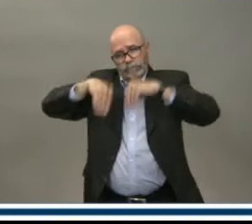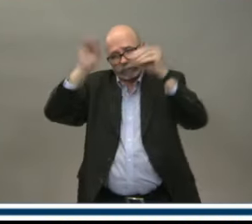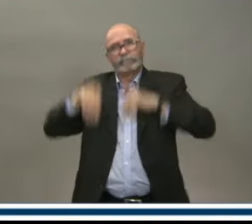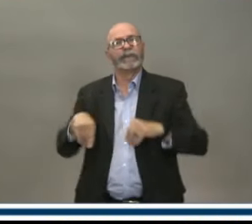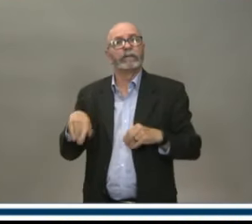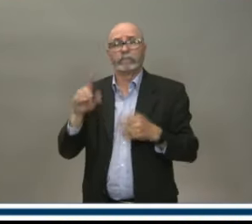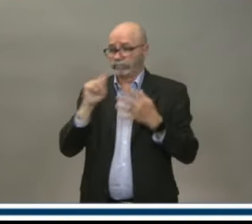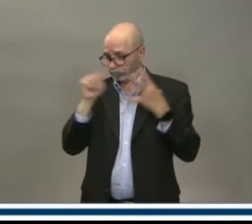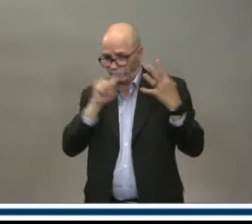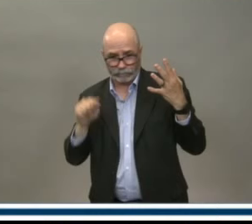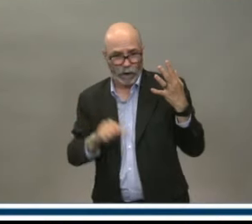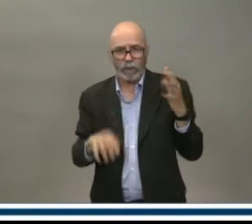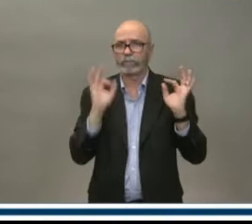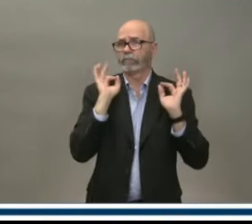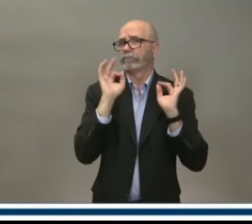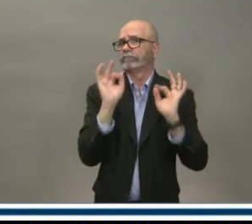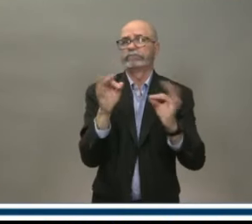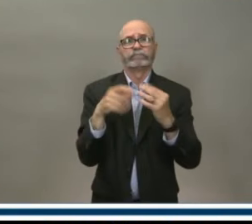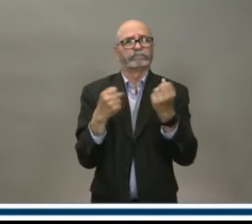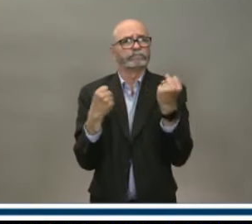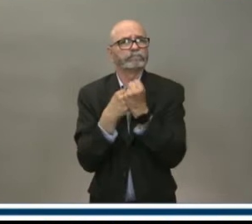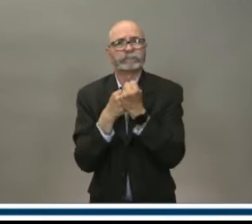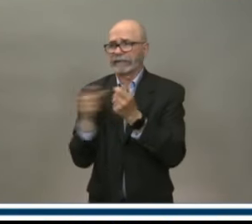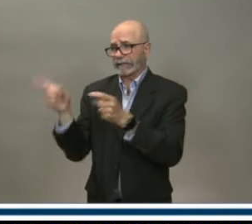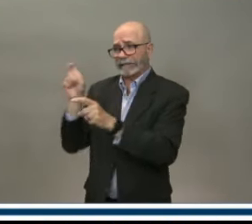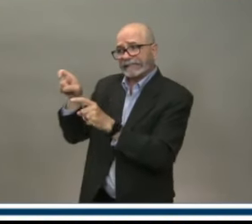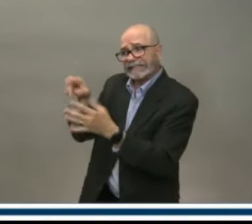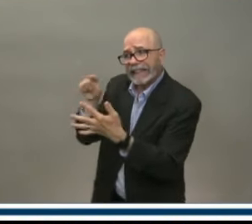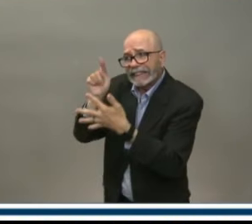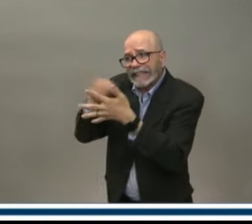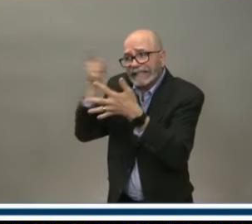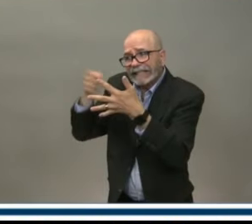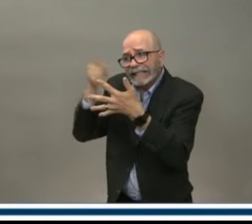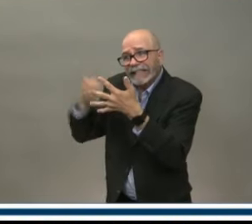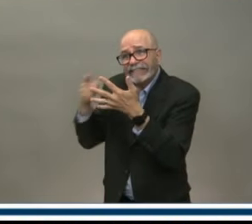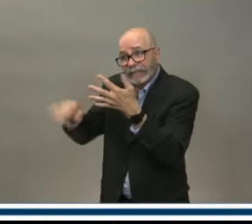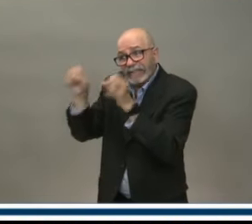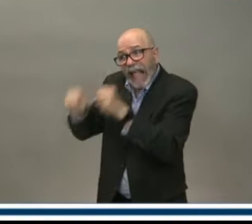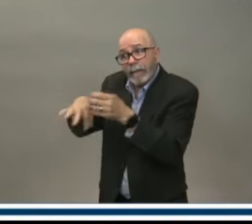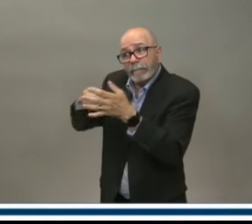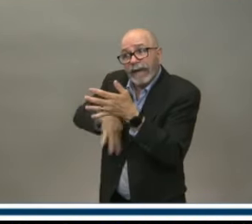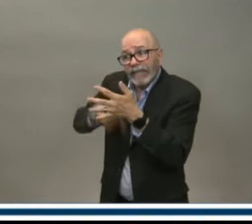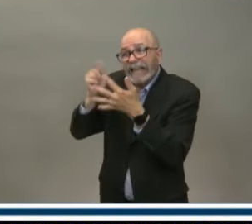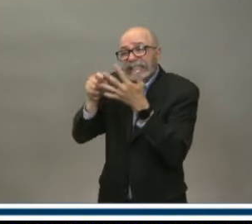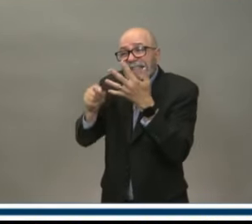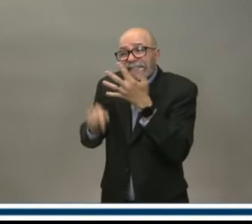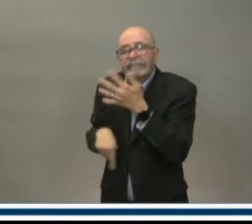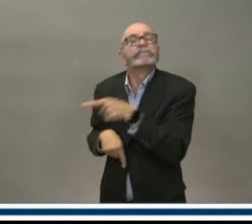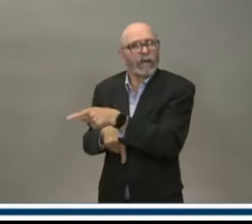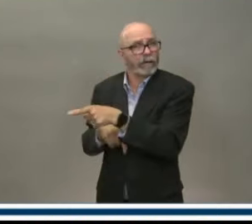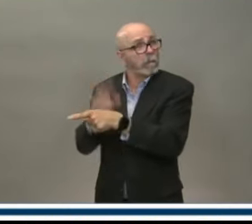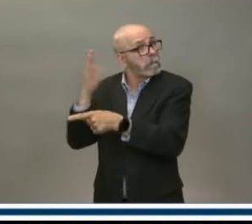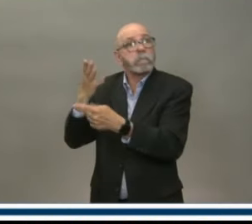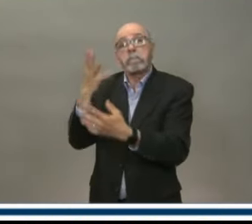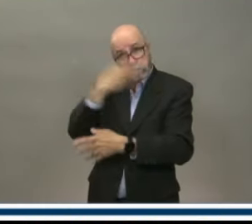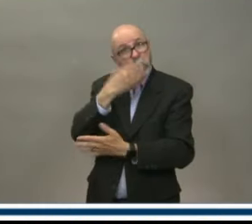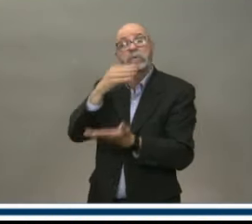or just making sure they qualify. But there has been money that has been going out in this program really